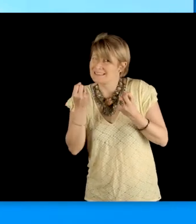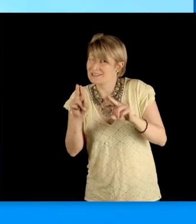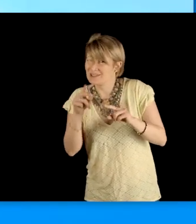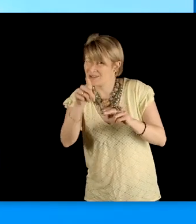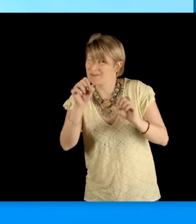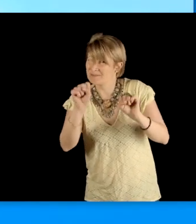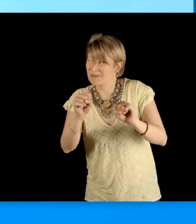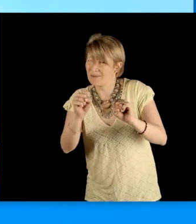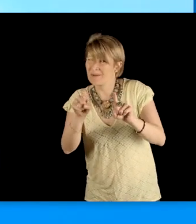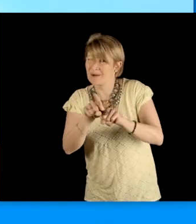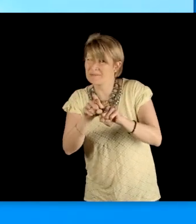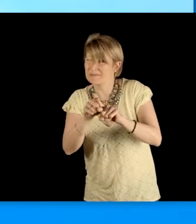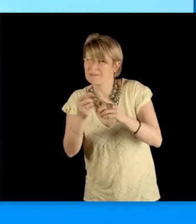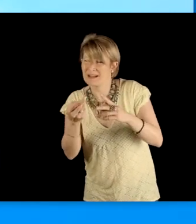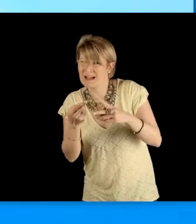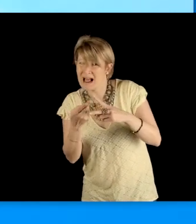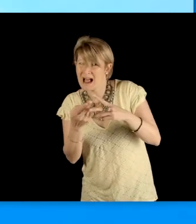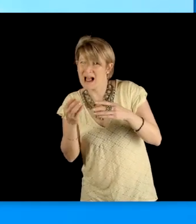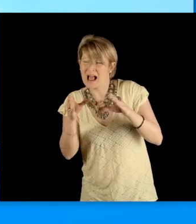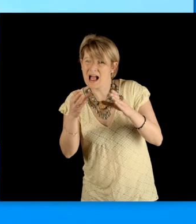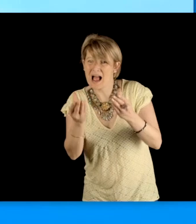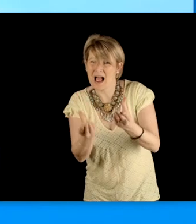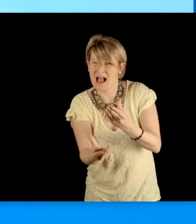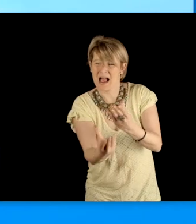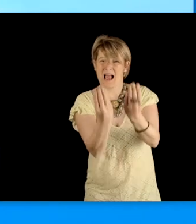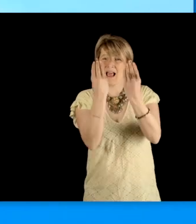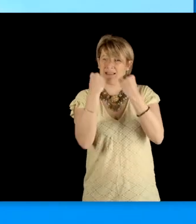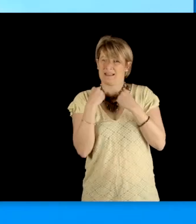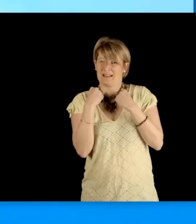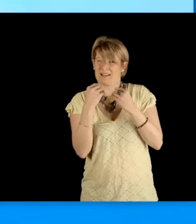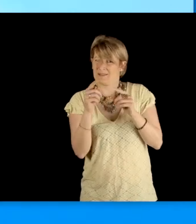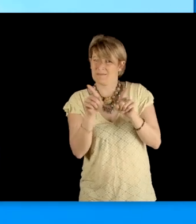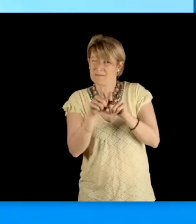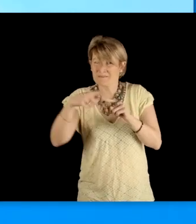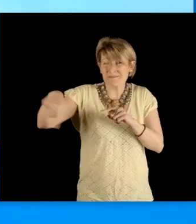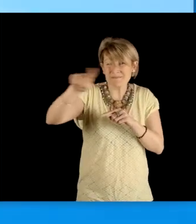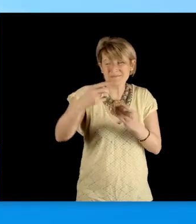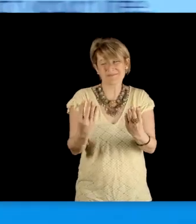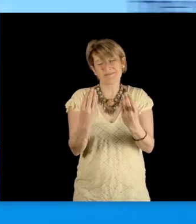and continue to deepen with meditation for the rest of your life. All the best.